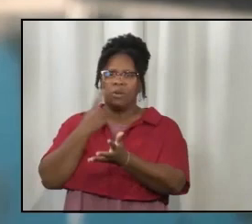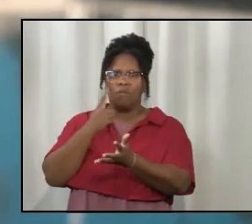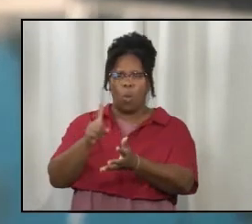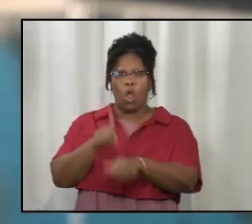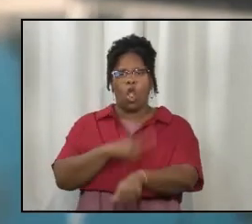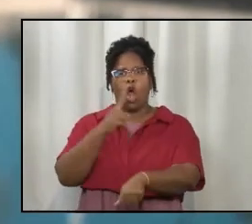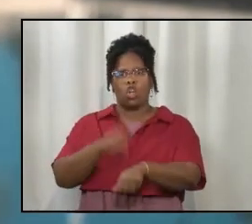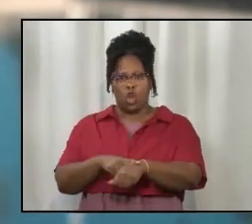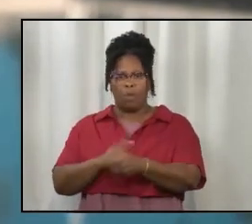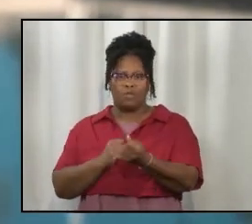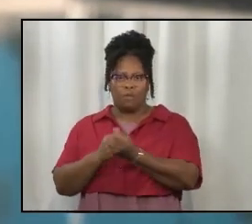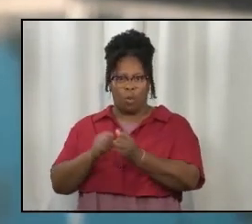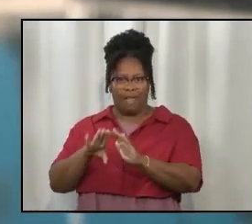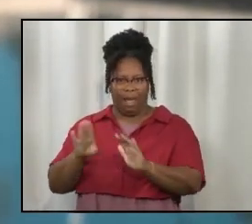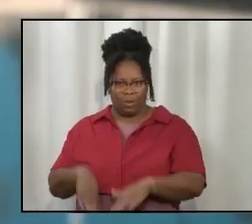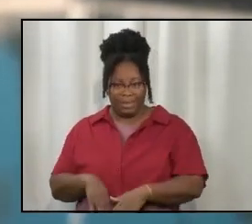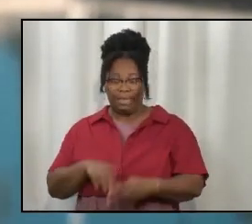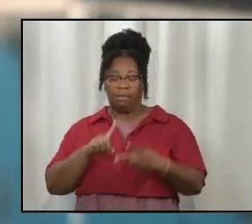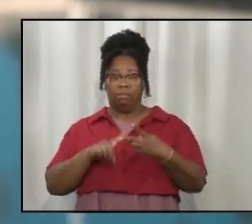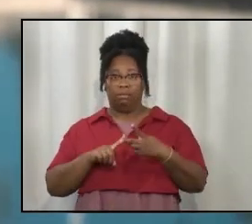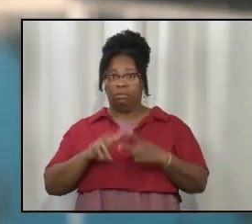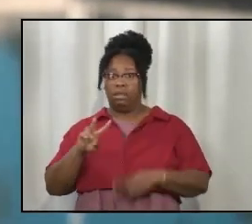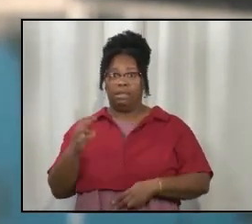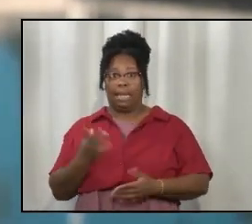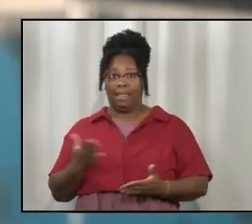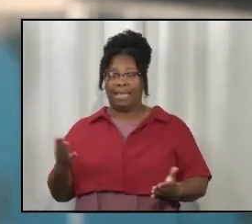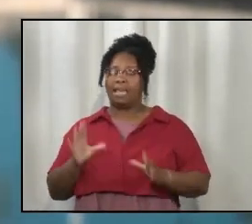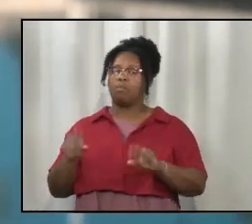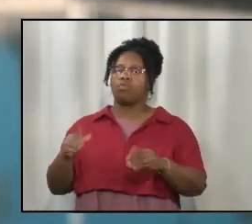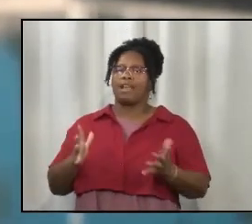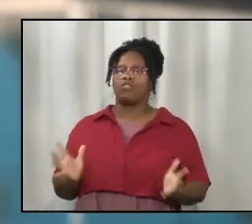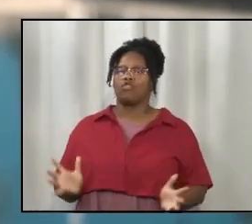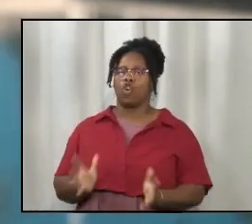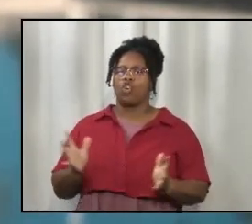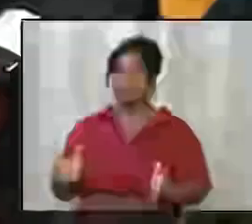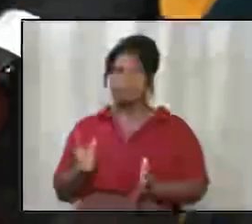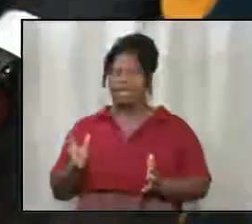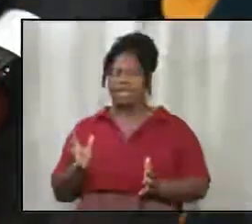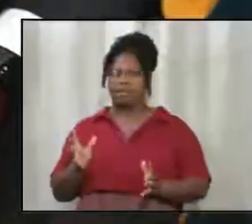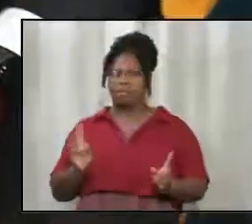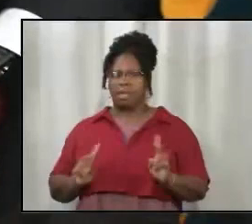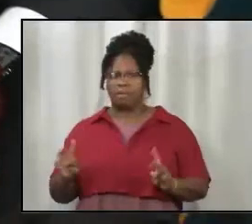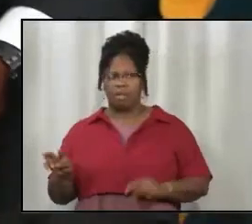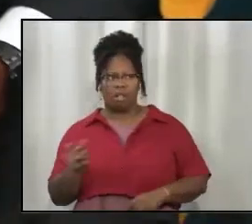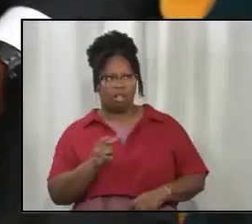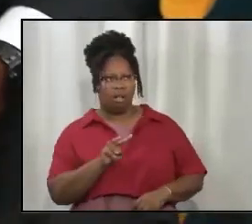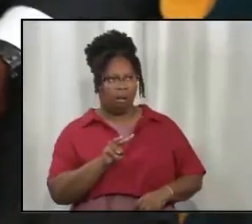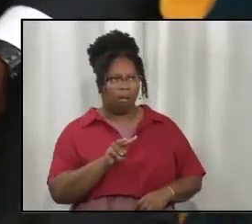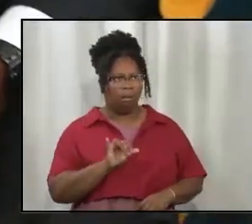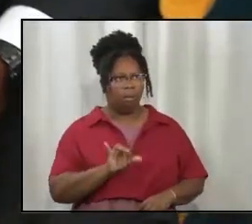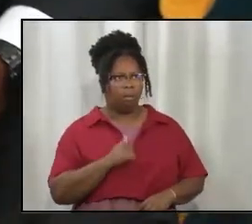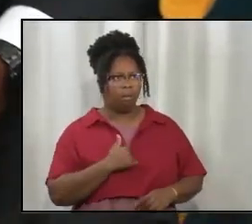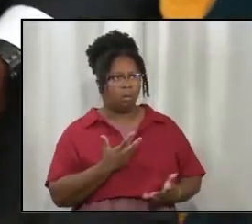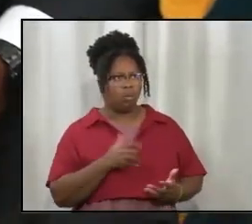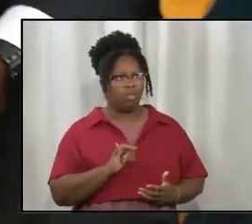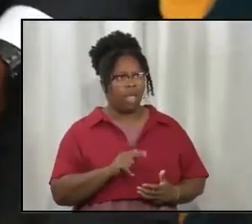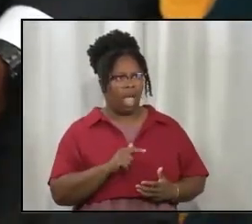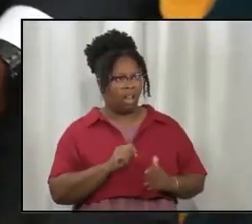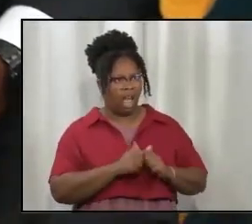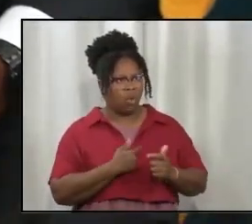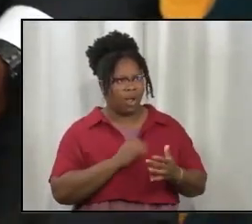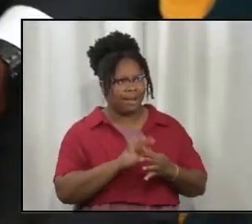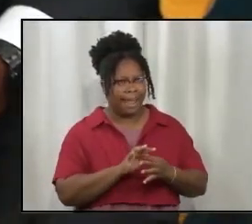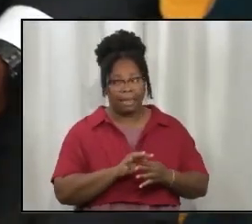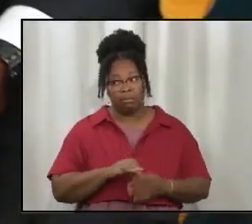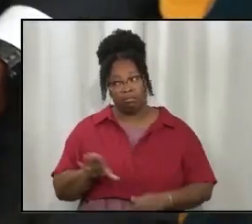The second thing it does is it creates an encouragement and it entices people who are not connected to get connected, because we tell